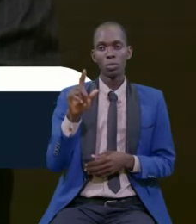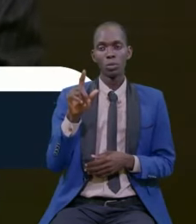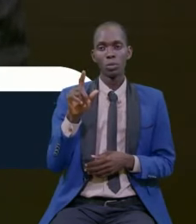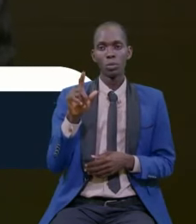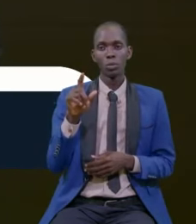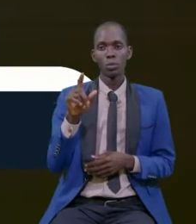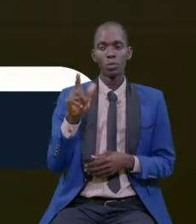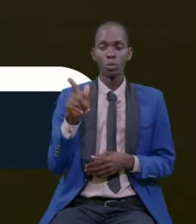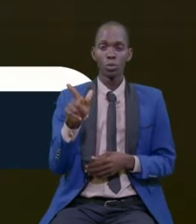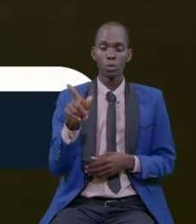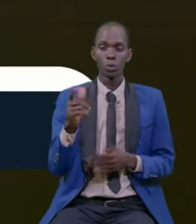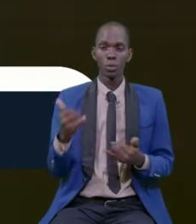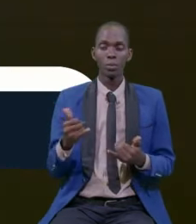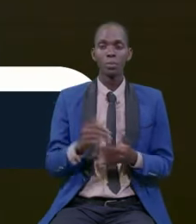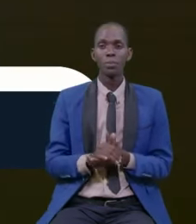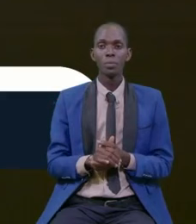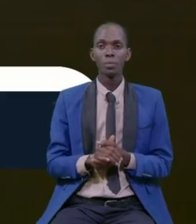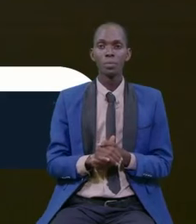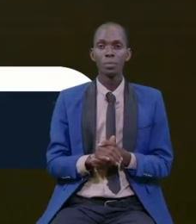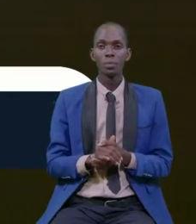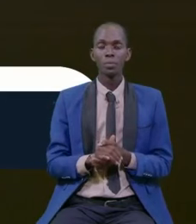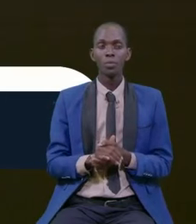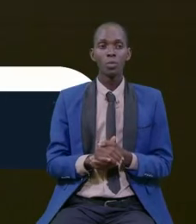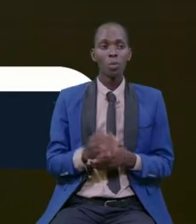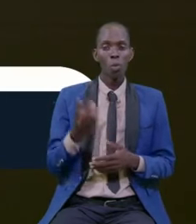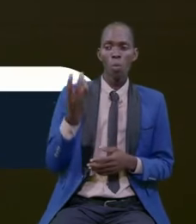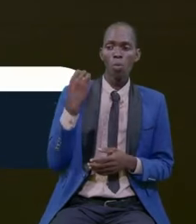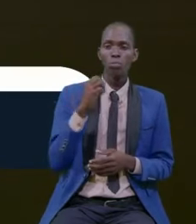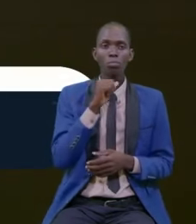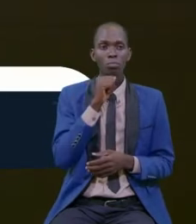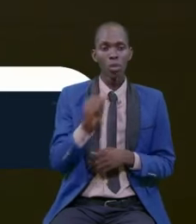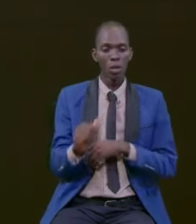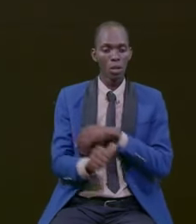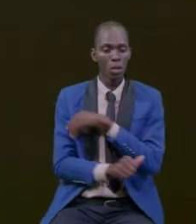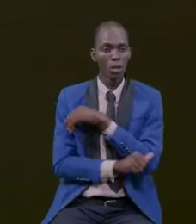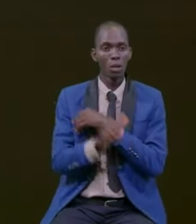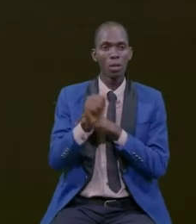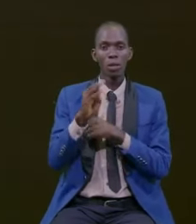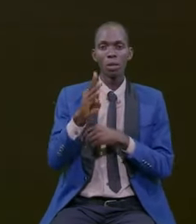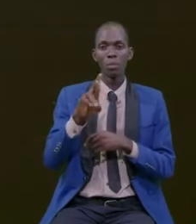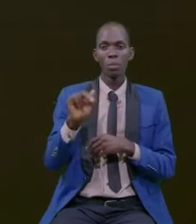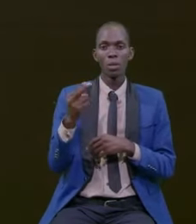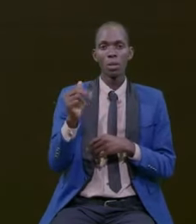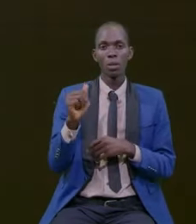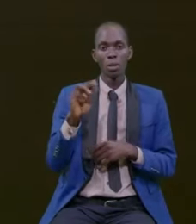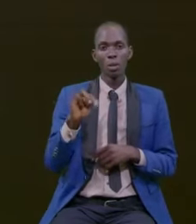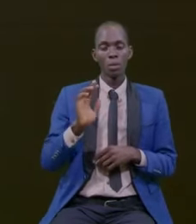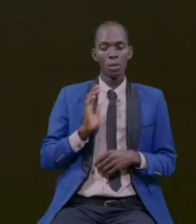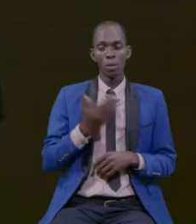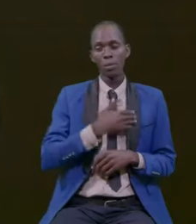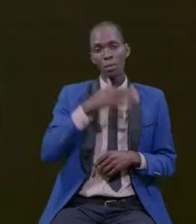verse uh 21 was not Abraham a father justified by